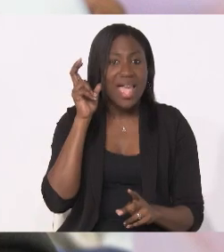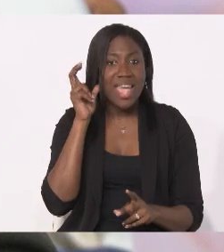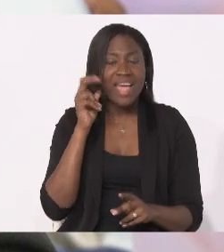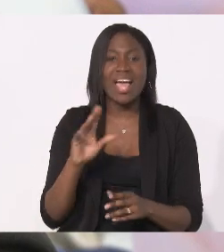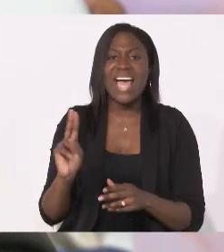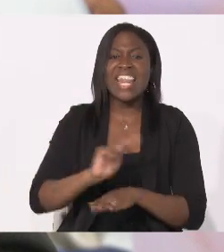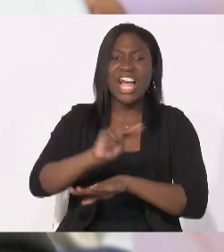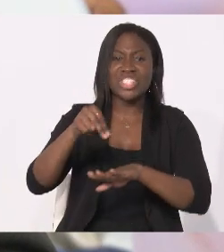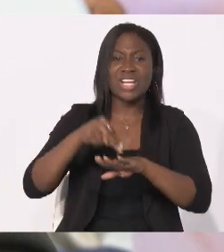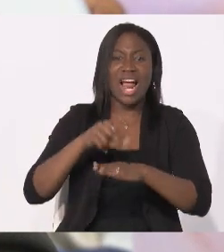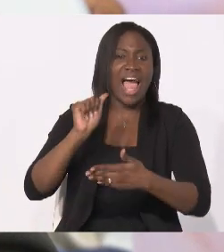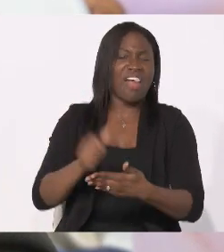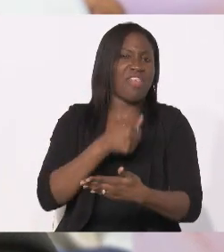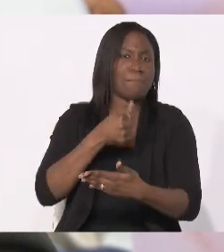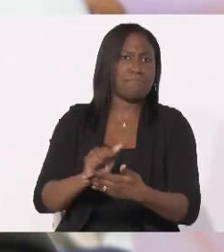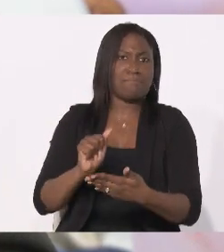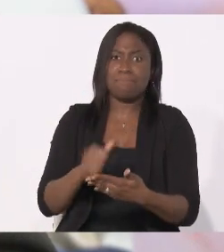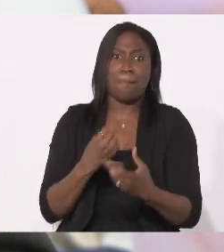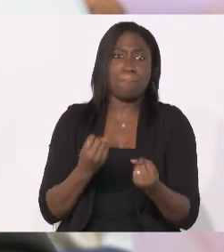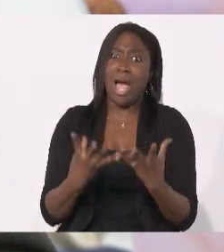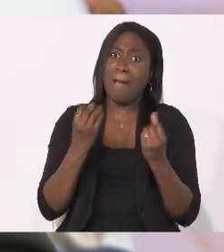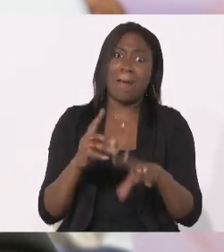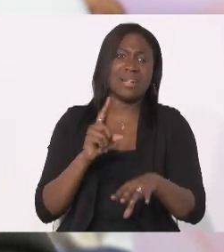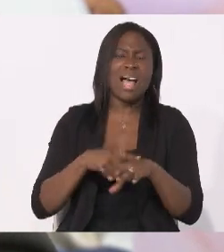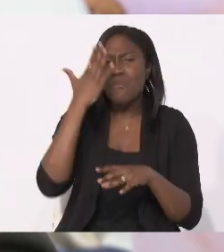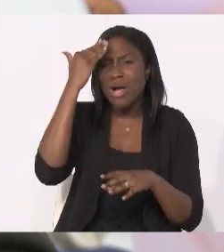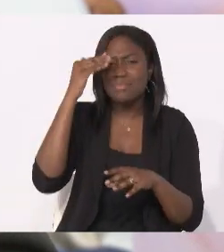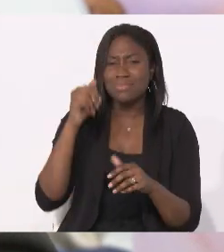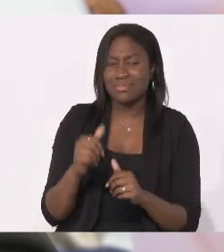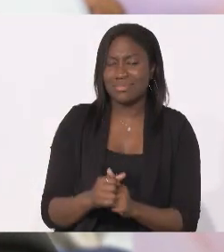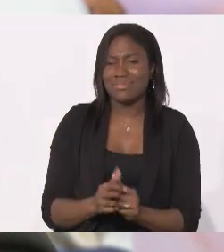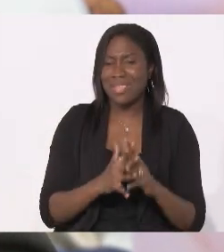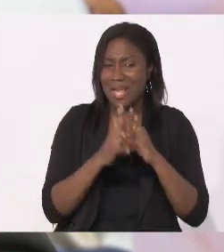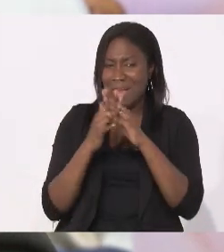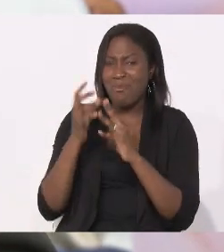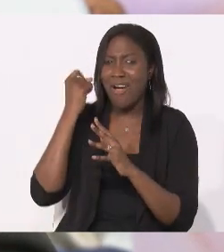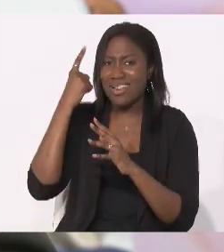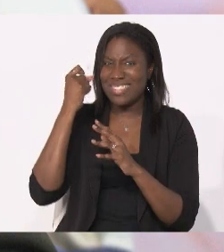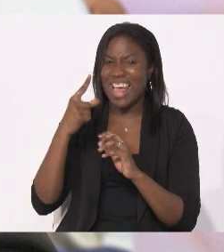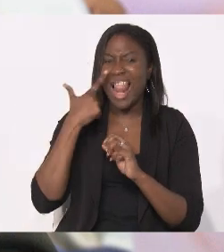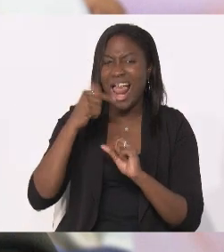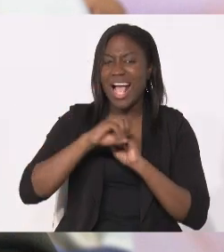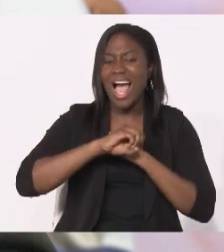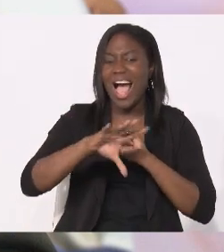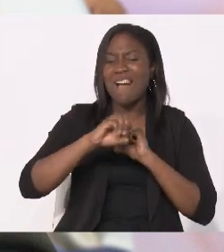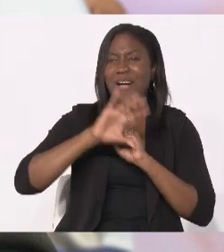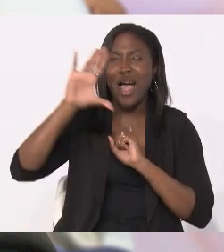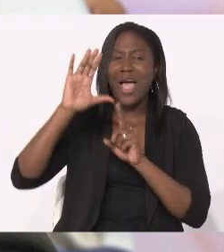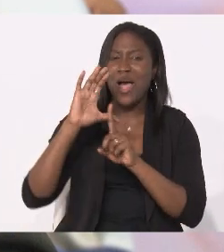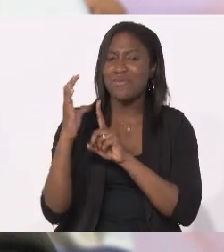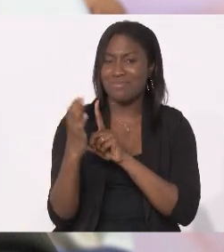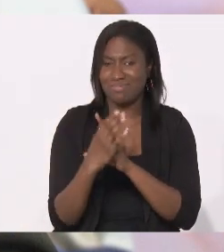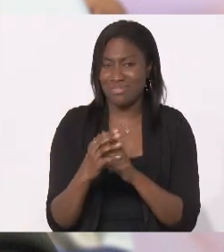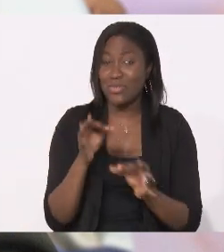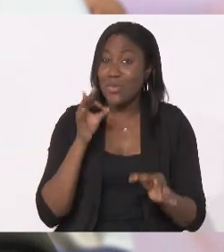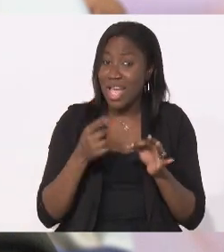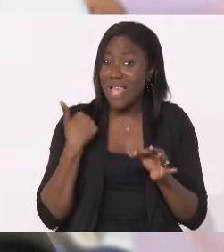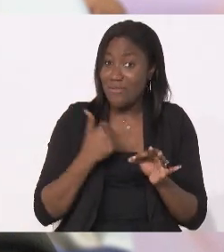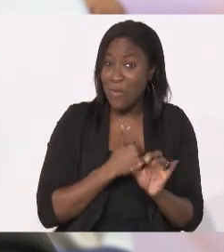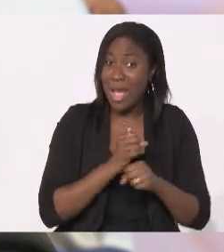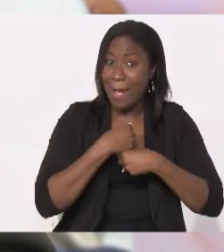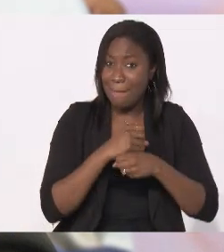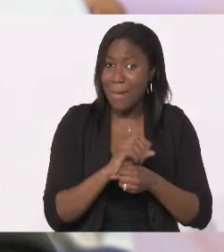film, right? So it's the awareness. And so millions of dollars are spent in advertising. So let's just talk